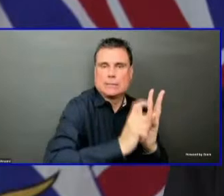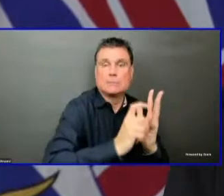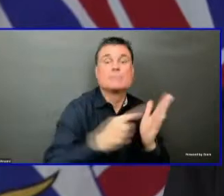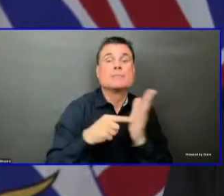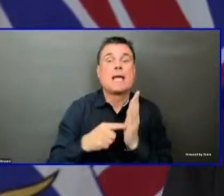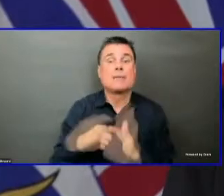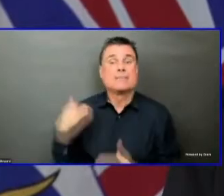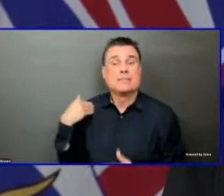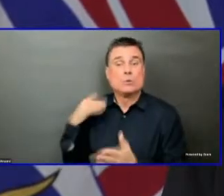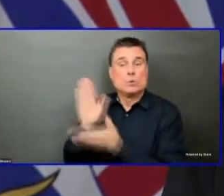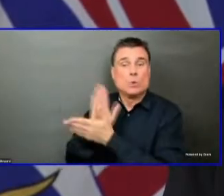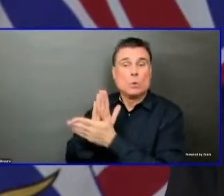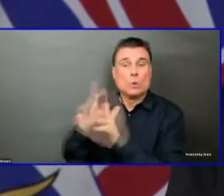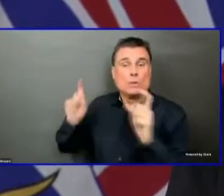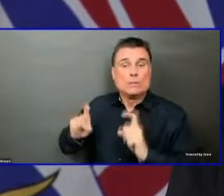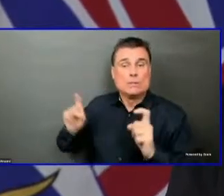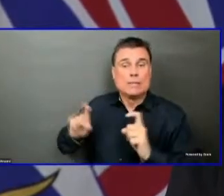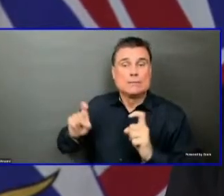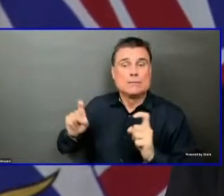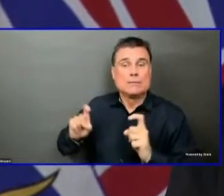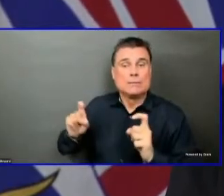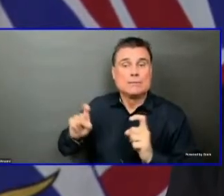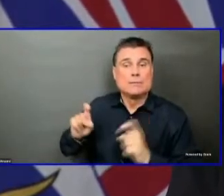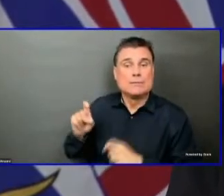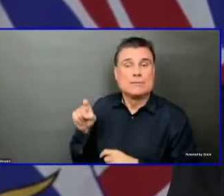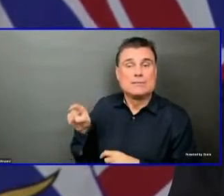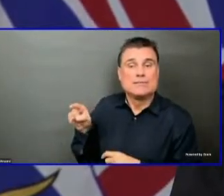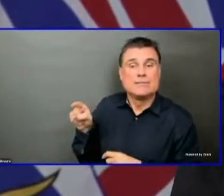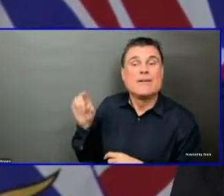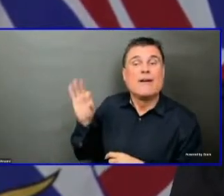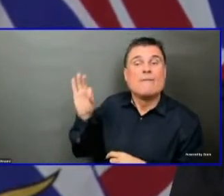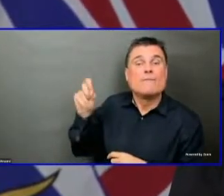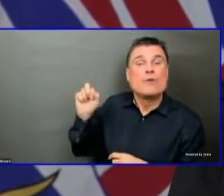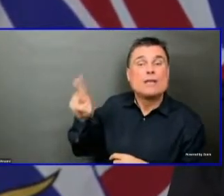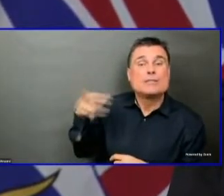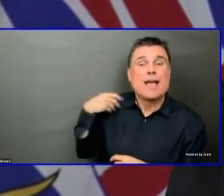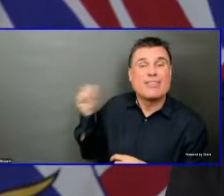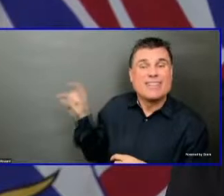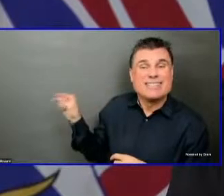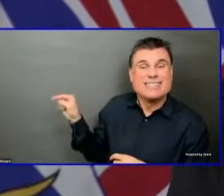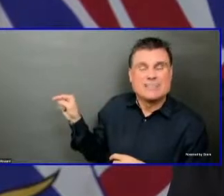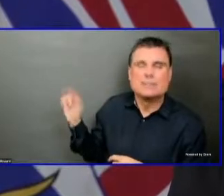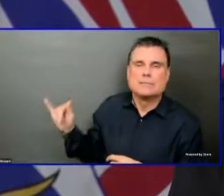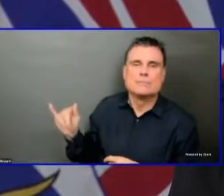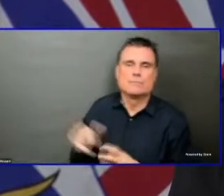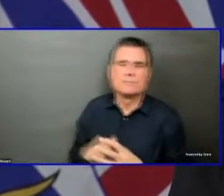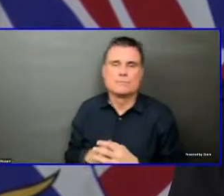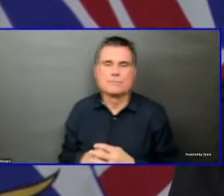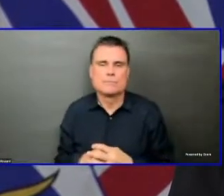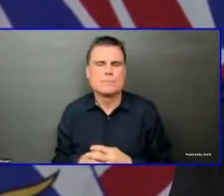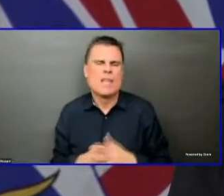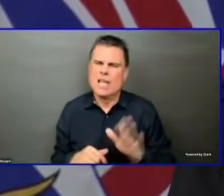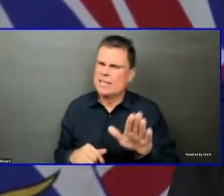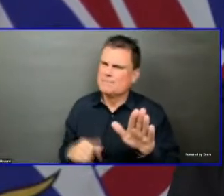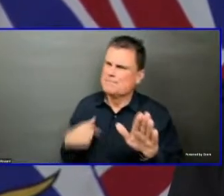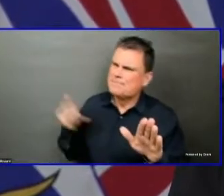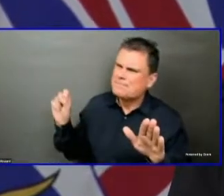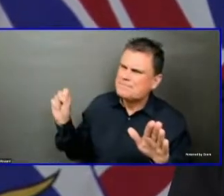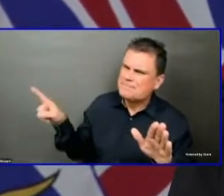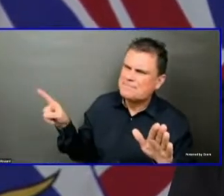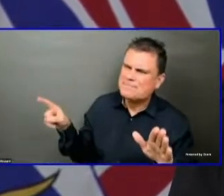Yes, thanks. And this is more around the immunization program. You talked about trying to buy more time to get that back on